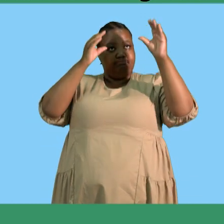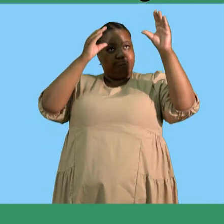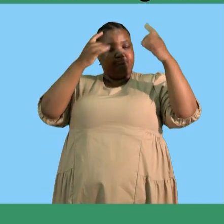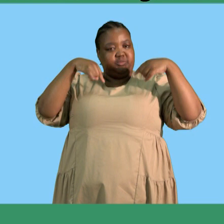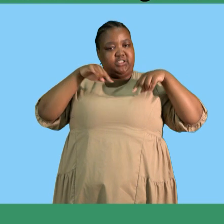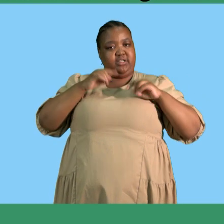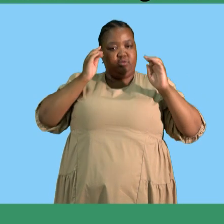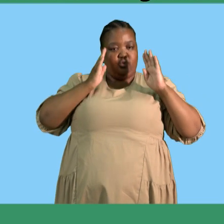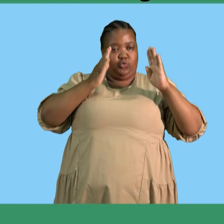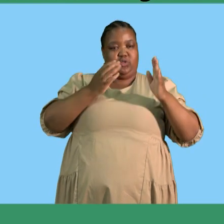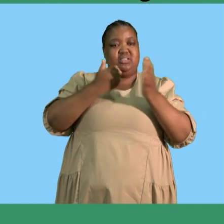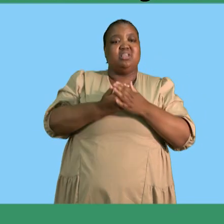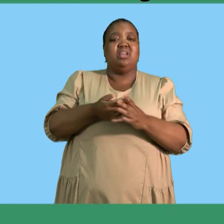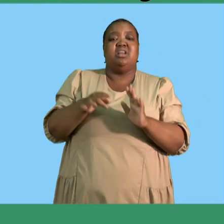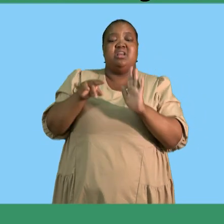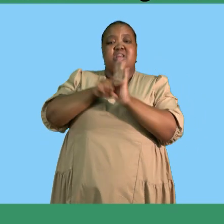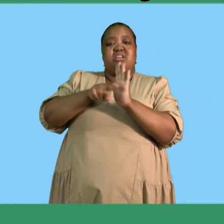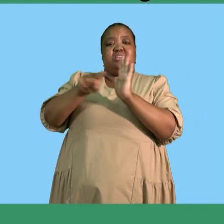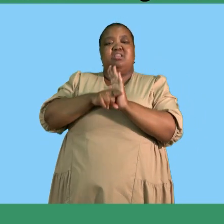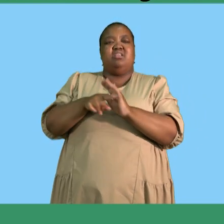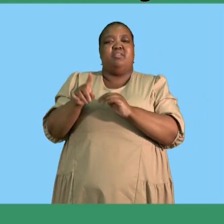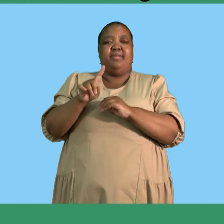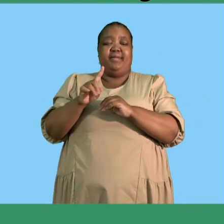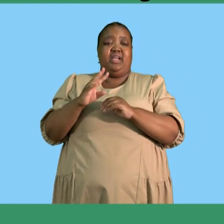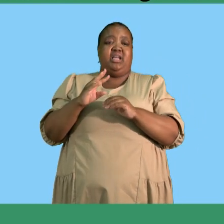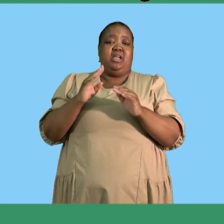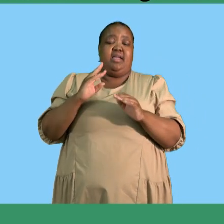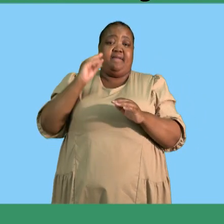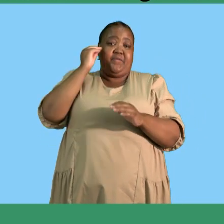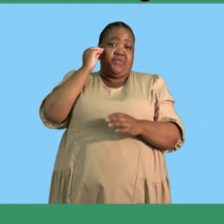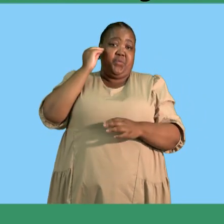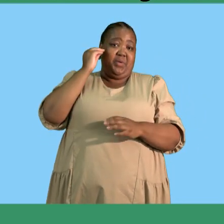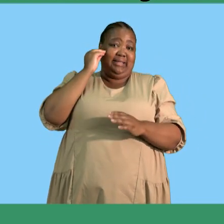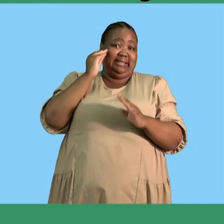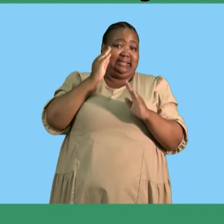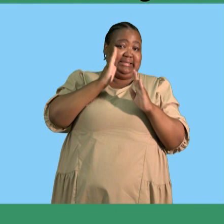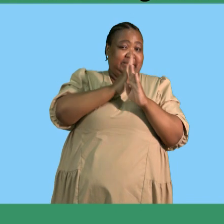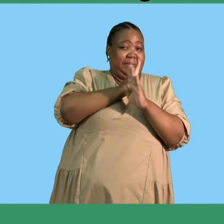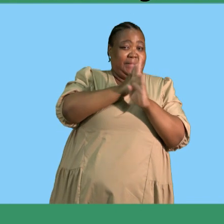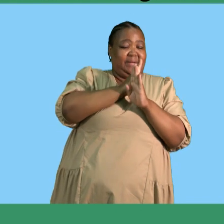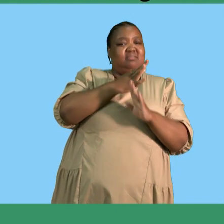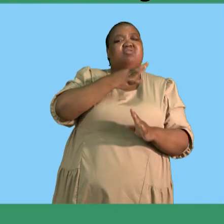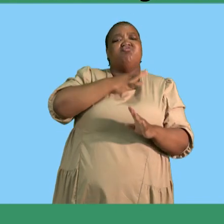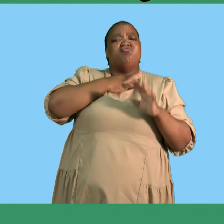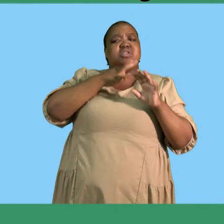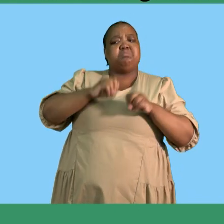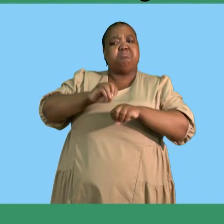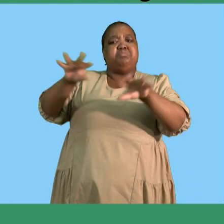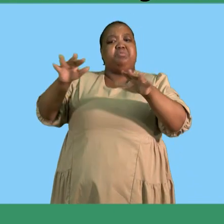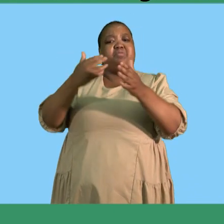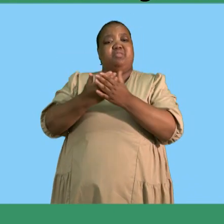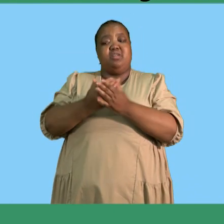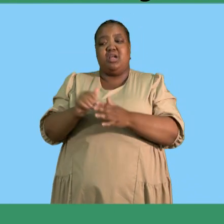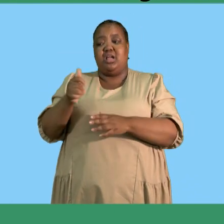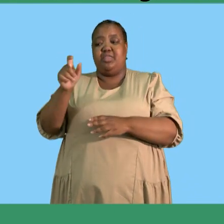expertise. Then the disadvantage is that confidential information can be at a risk if